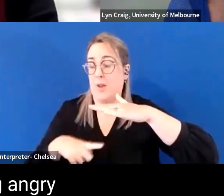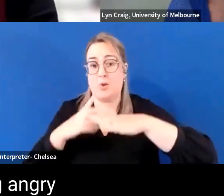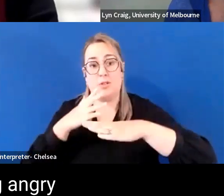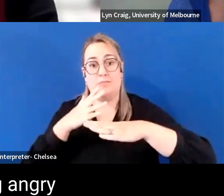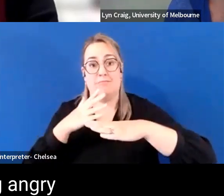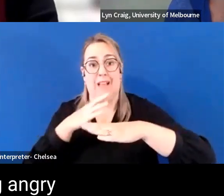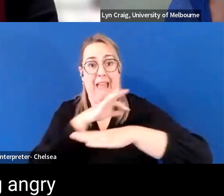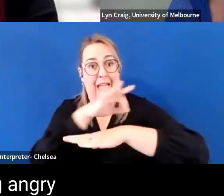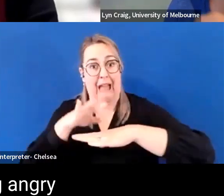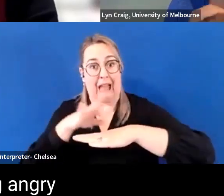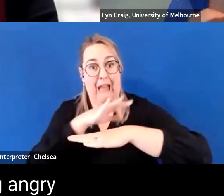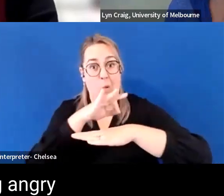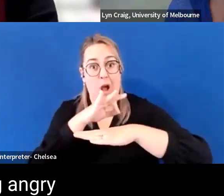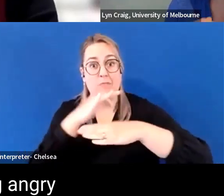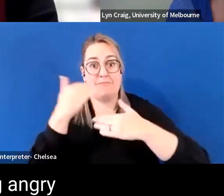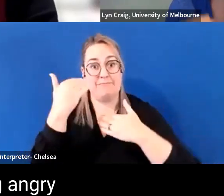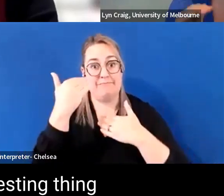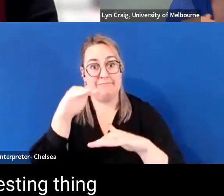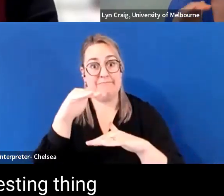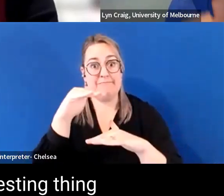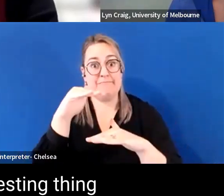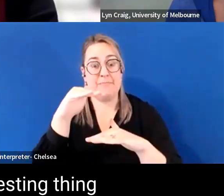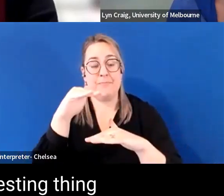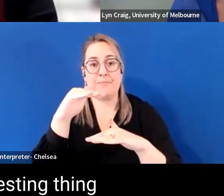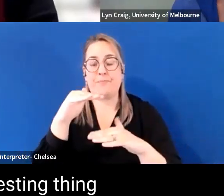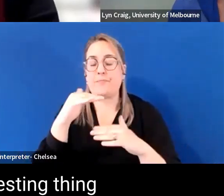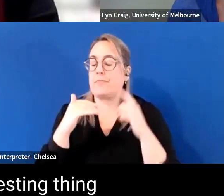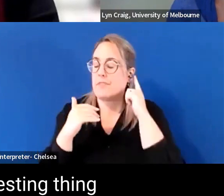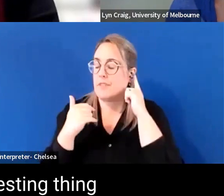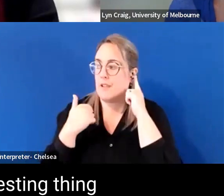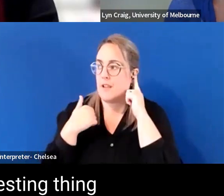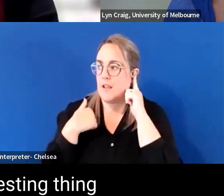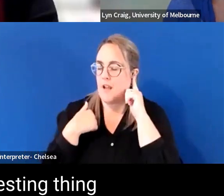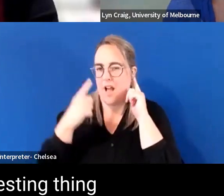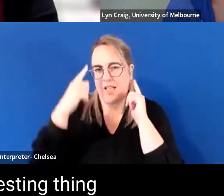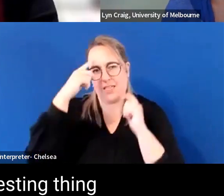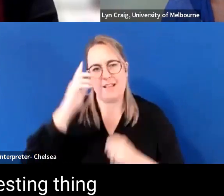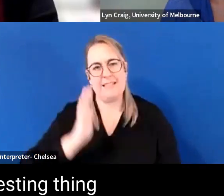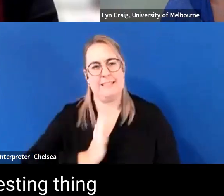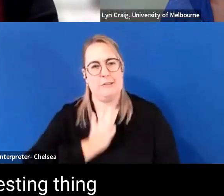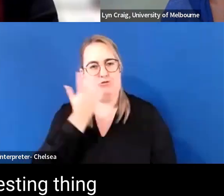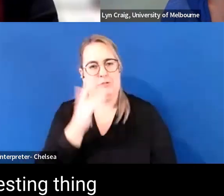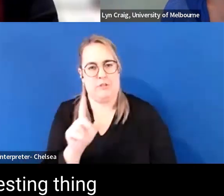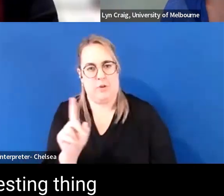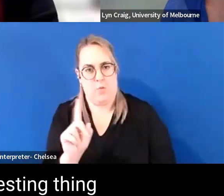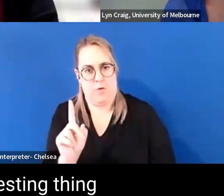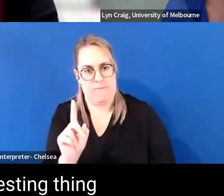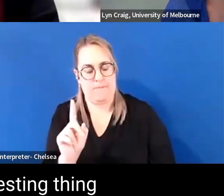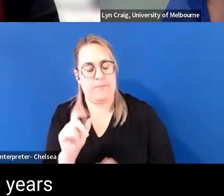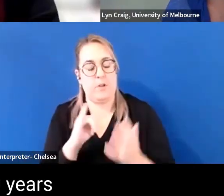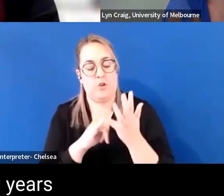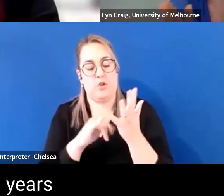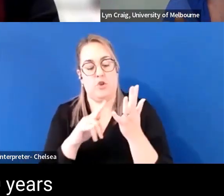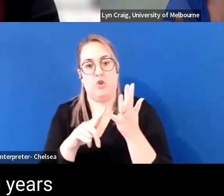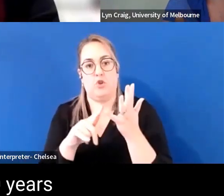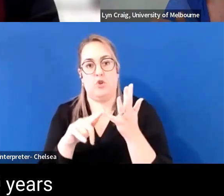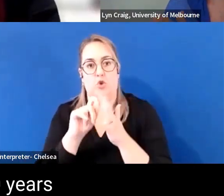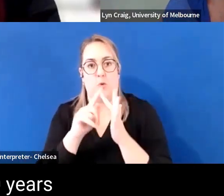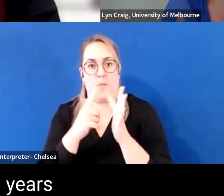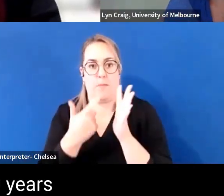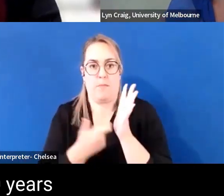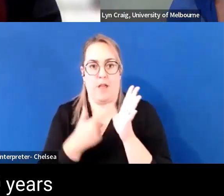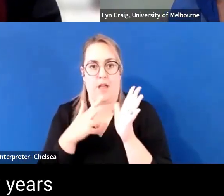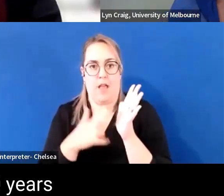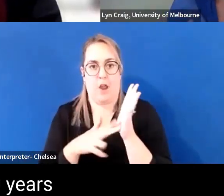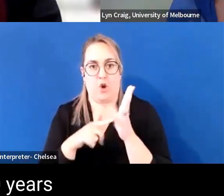being angry and just repeating it. I mean, the interesting thing about the superannuation thing is it took